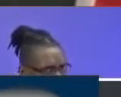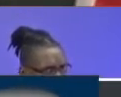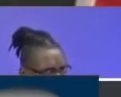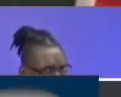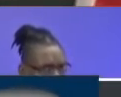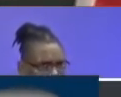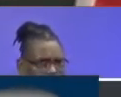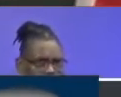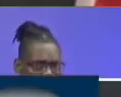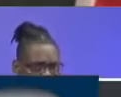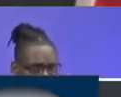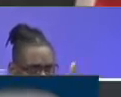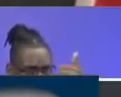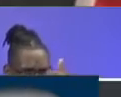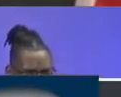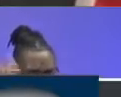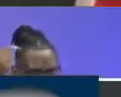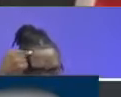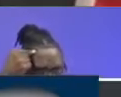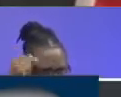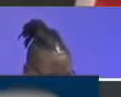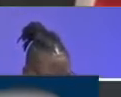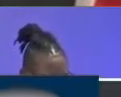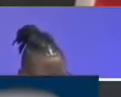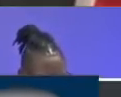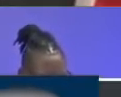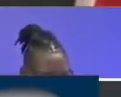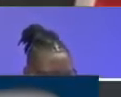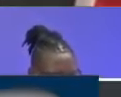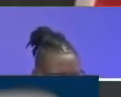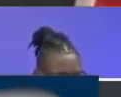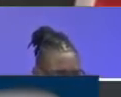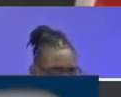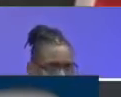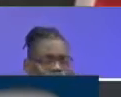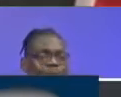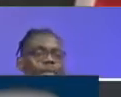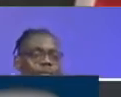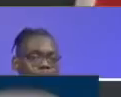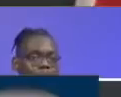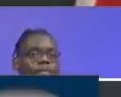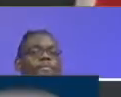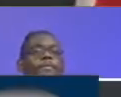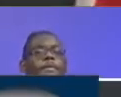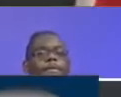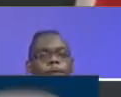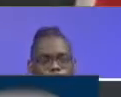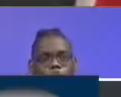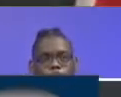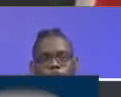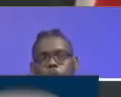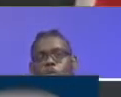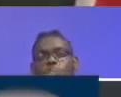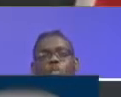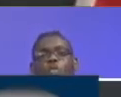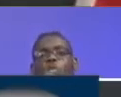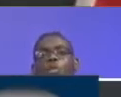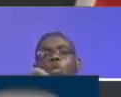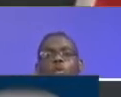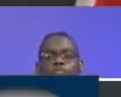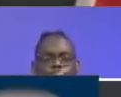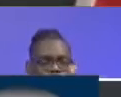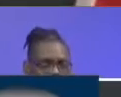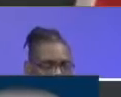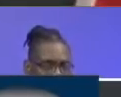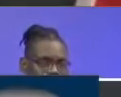Because you understand what it is, eh? It's a safe zone arrangement. You come in there, if you're vaccinated, if you're